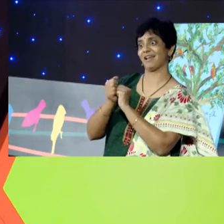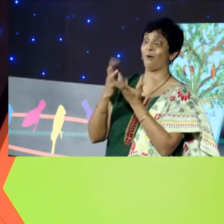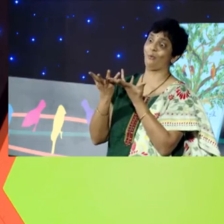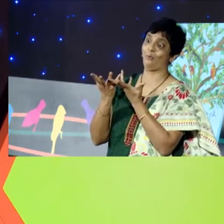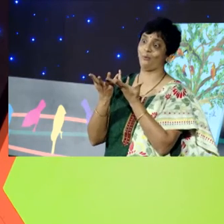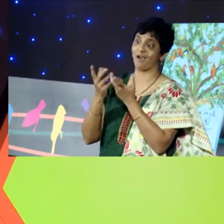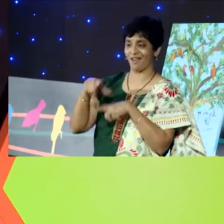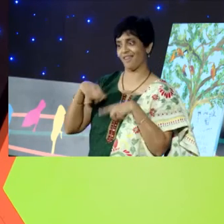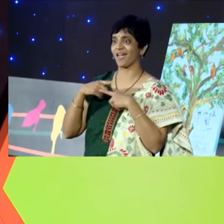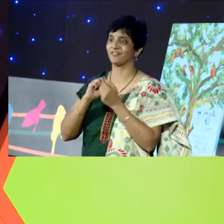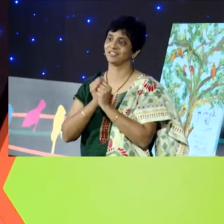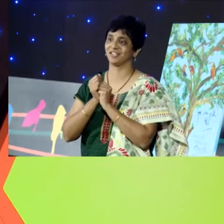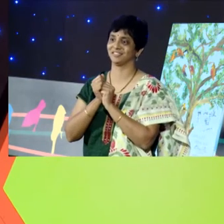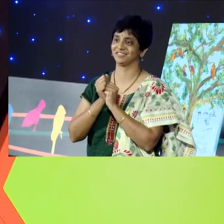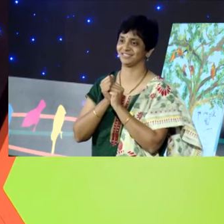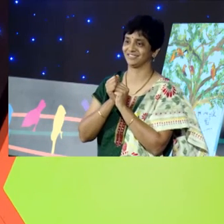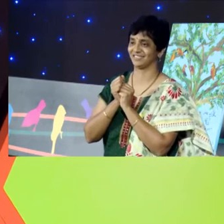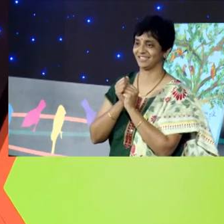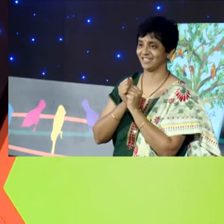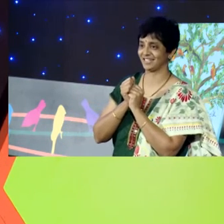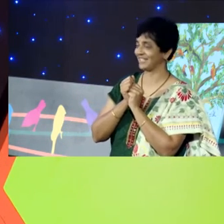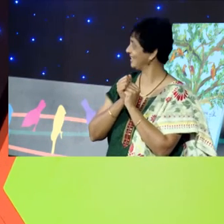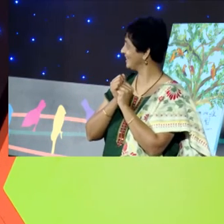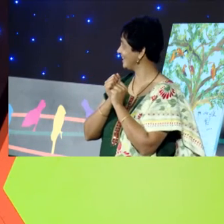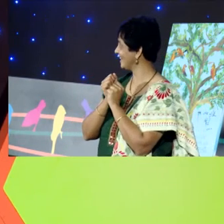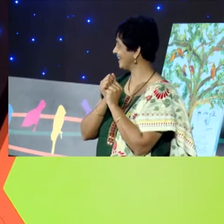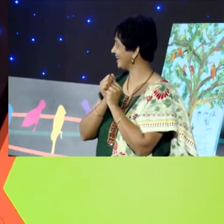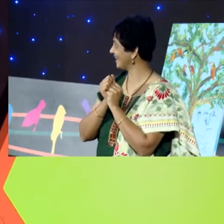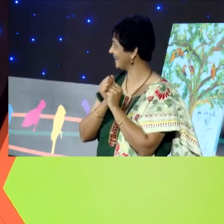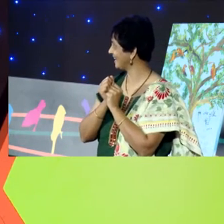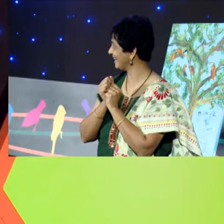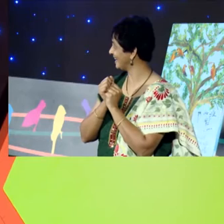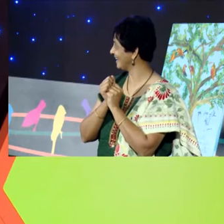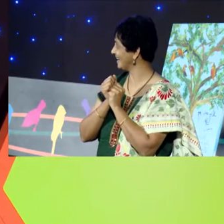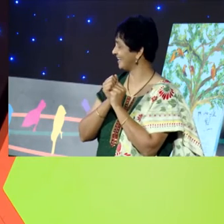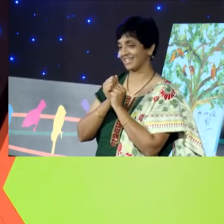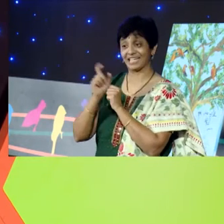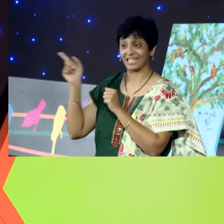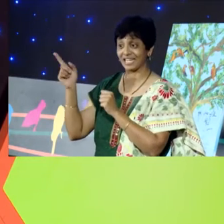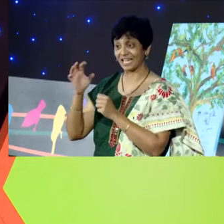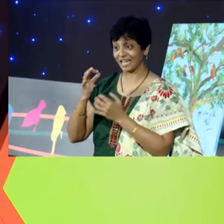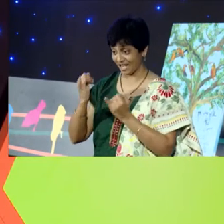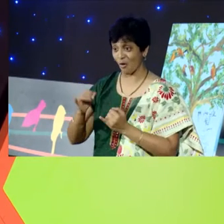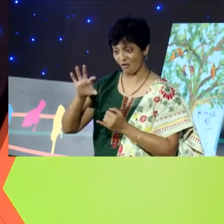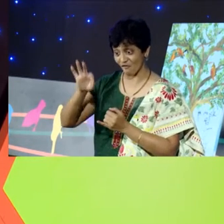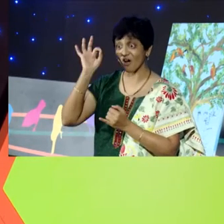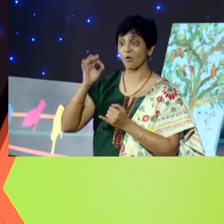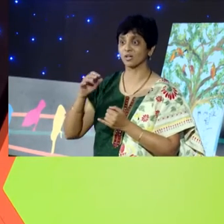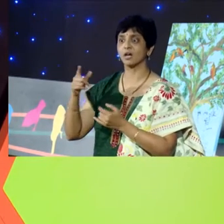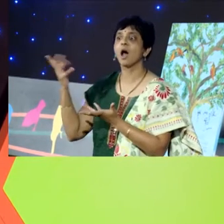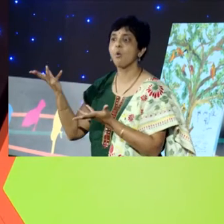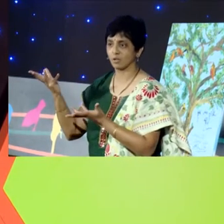So, it's an irony. And because of Farida Pandey's legs, I found my medium. You know?